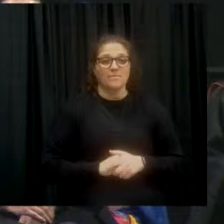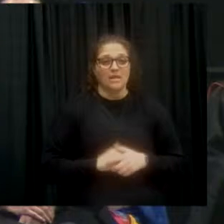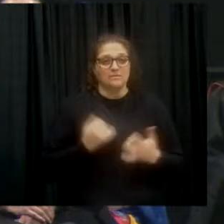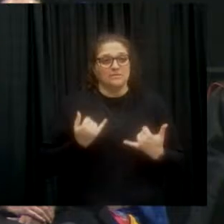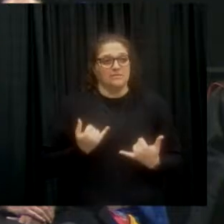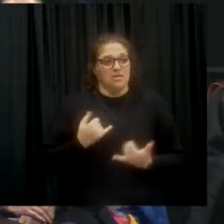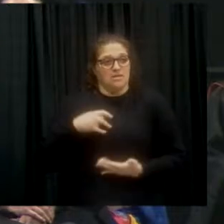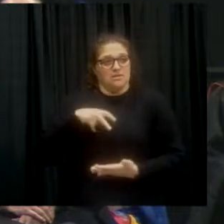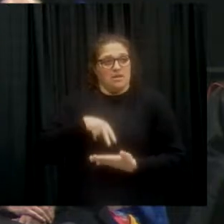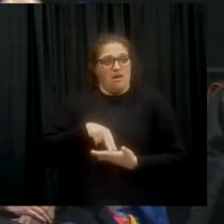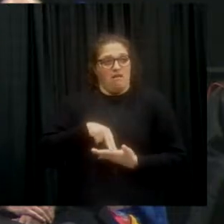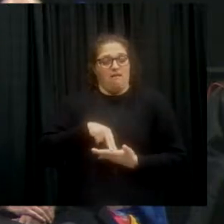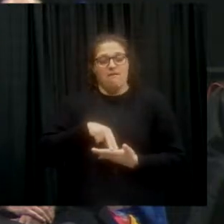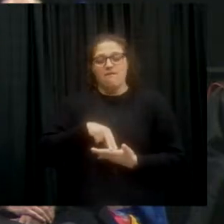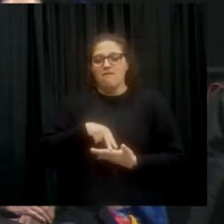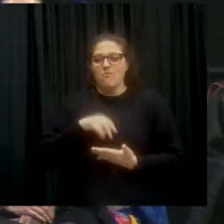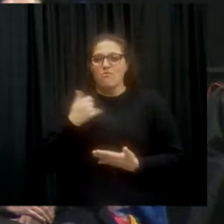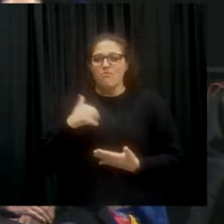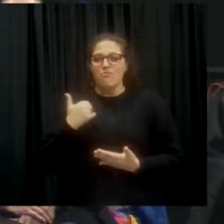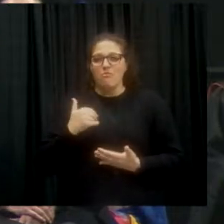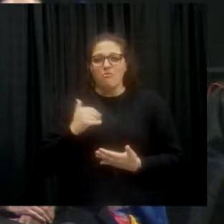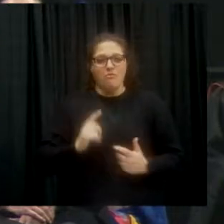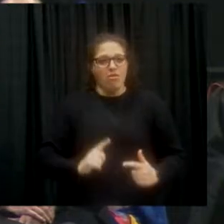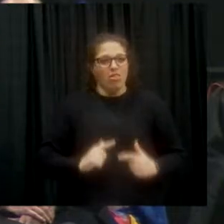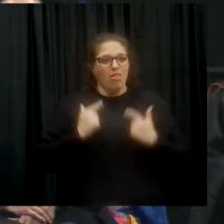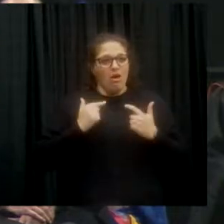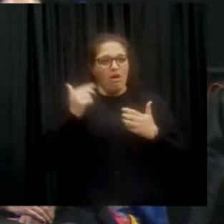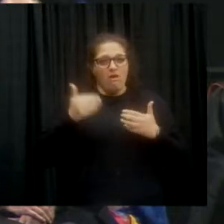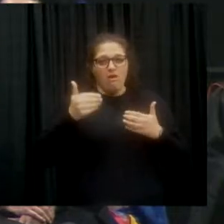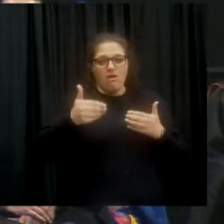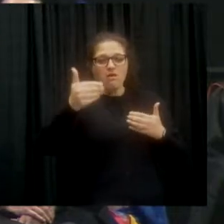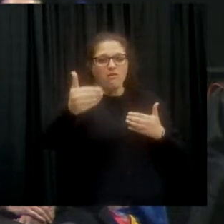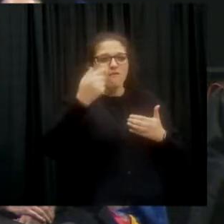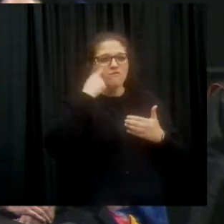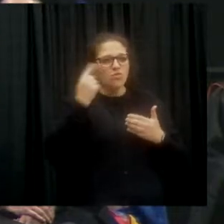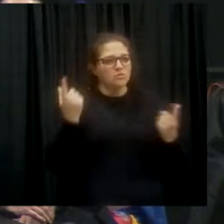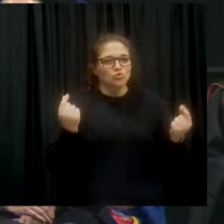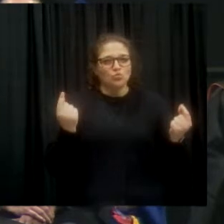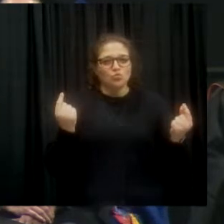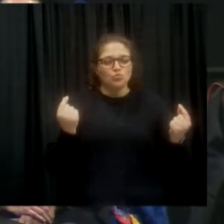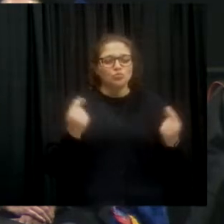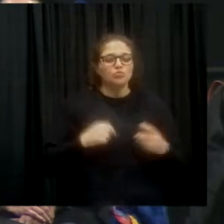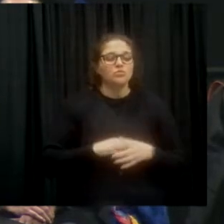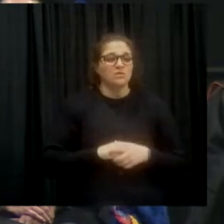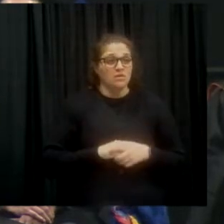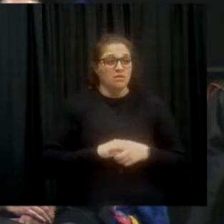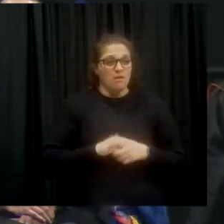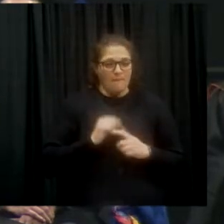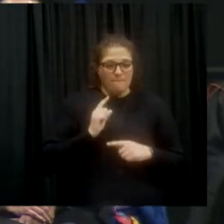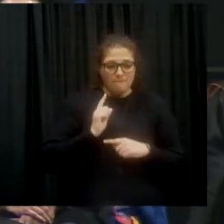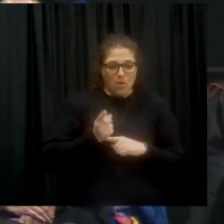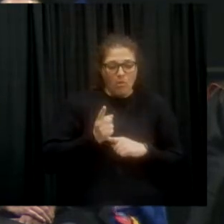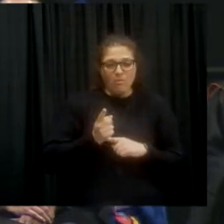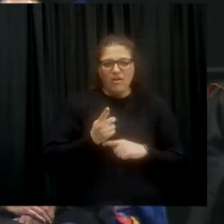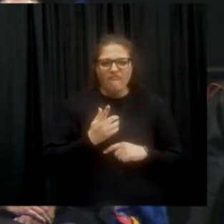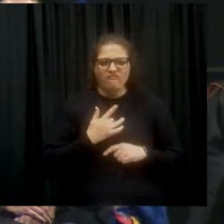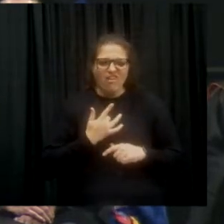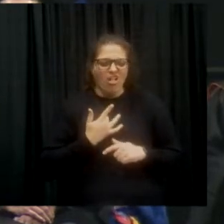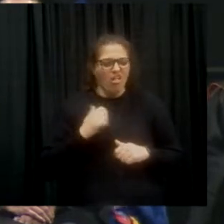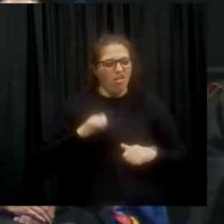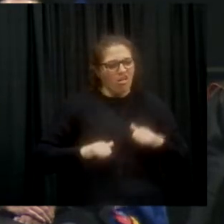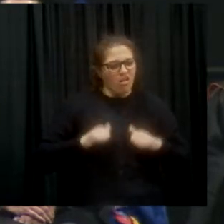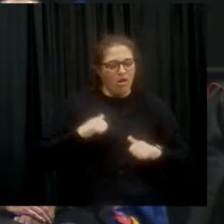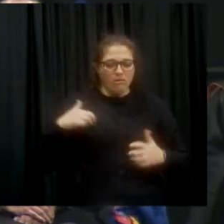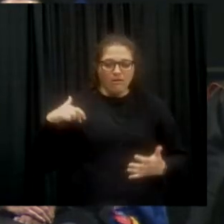Standing here today, I can only dream of what life has to offer for us all next. Never was there a moment that I didn't think I